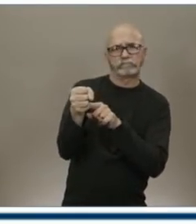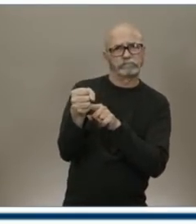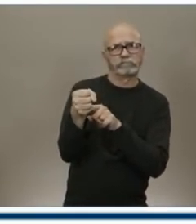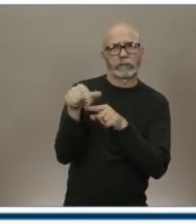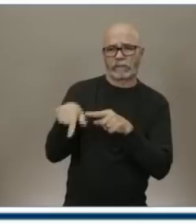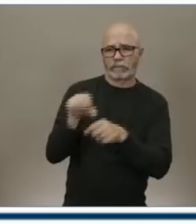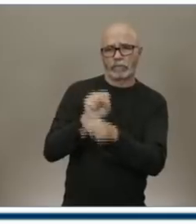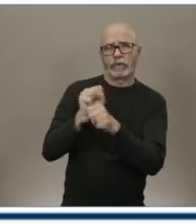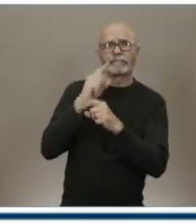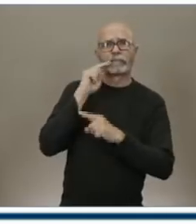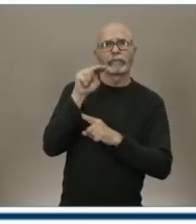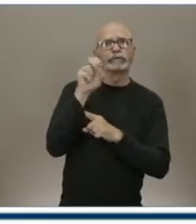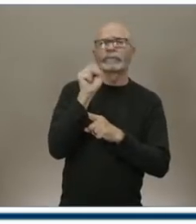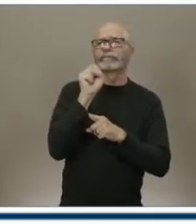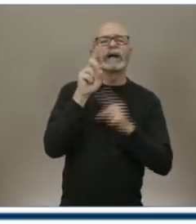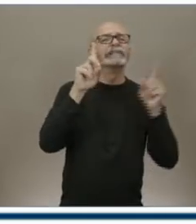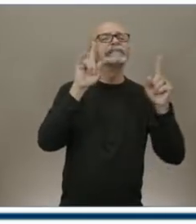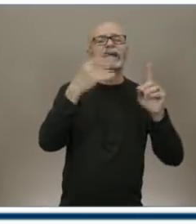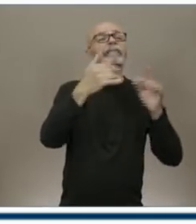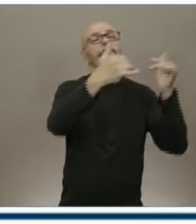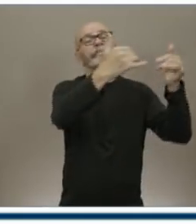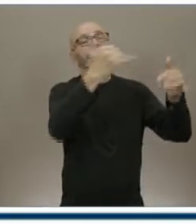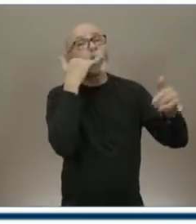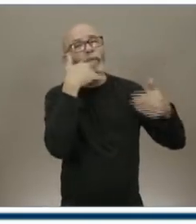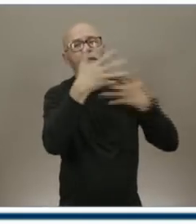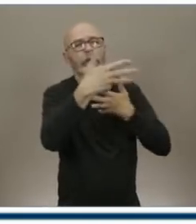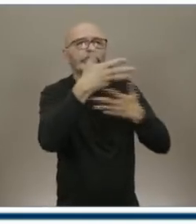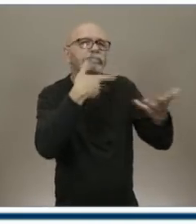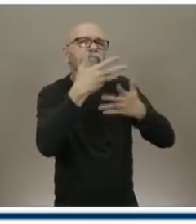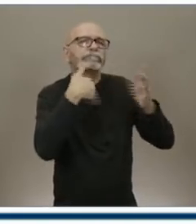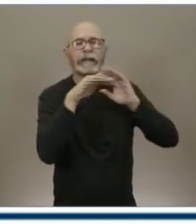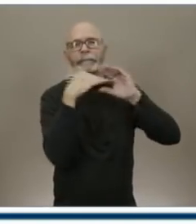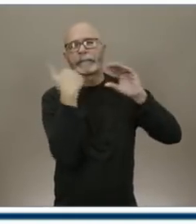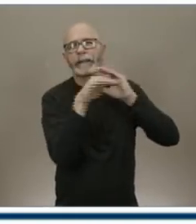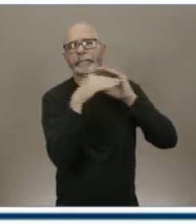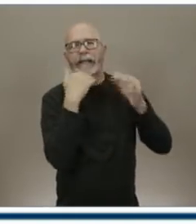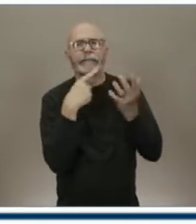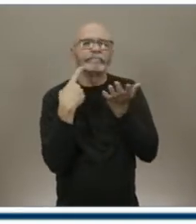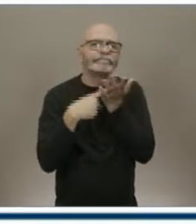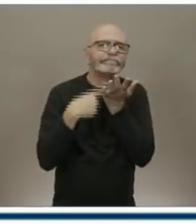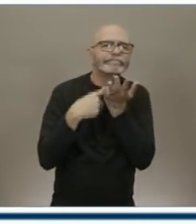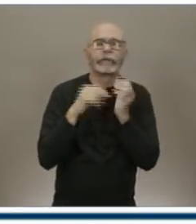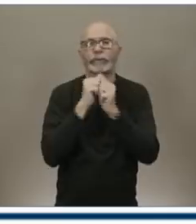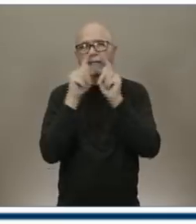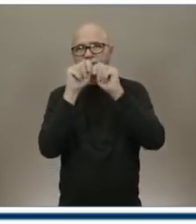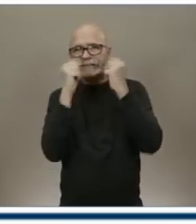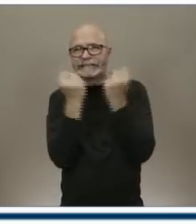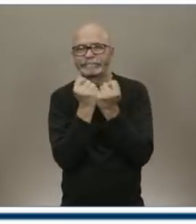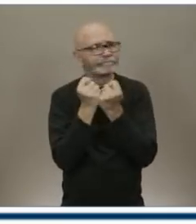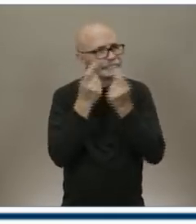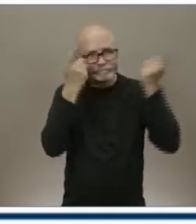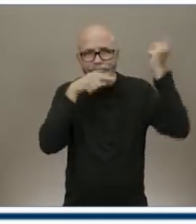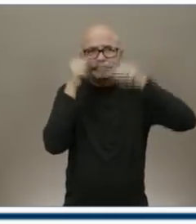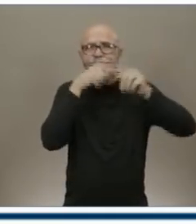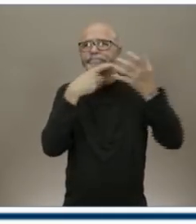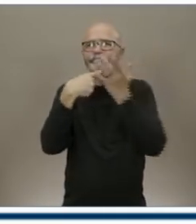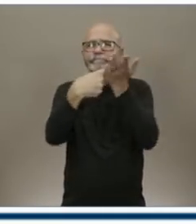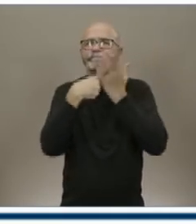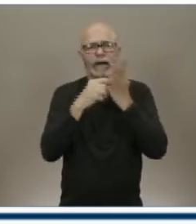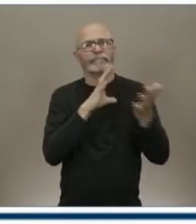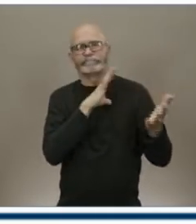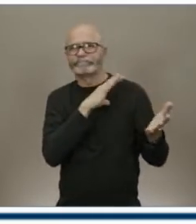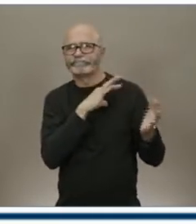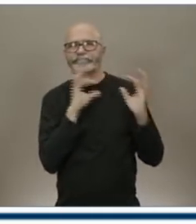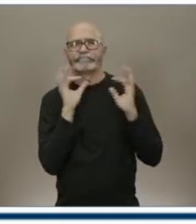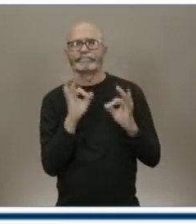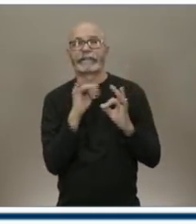already contributing and providing her expertise to our team. She's co-leads the NACI group, which is looking at